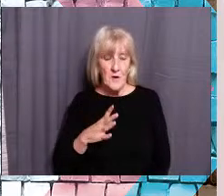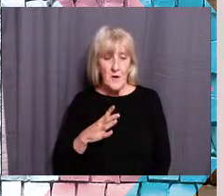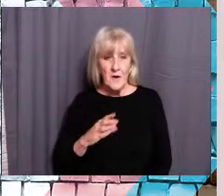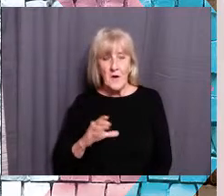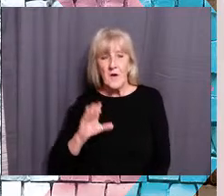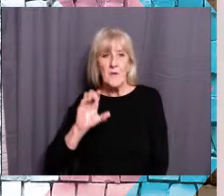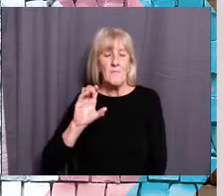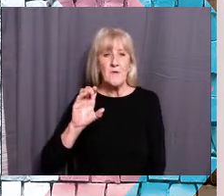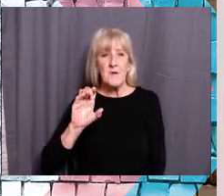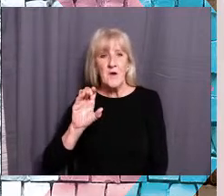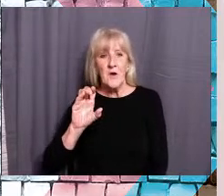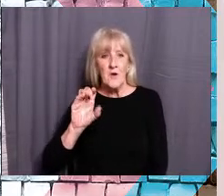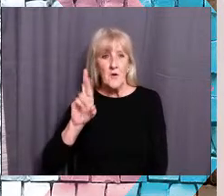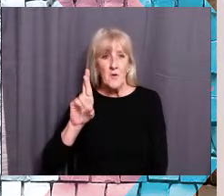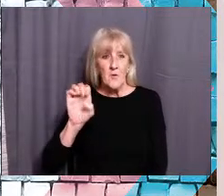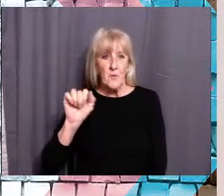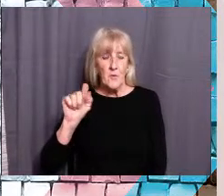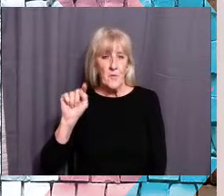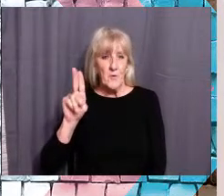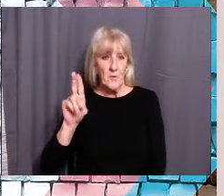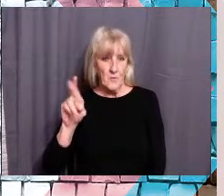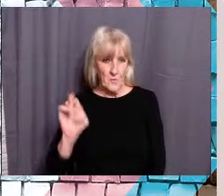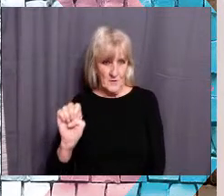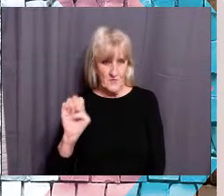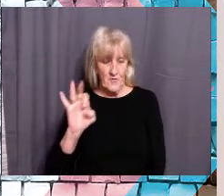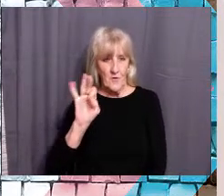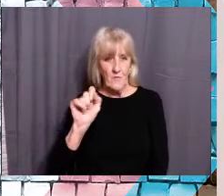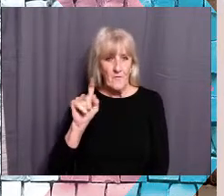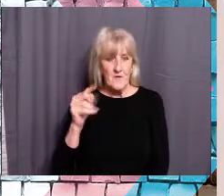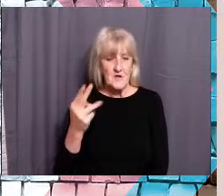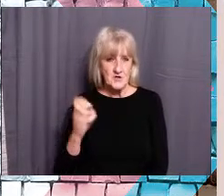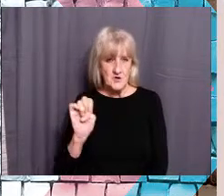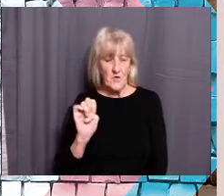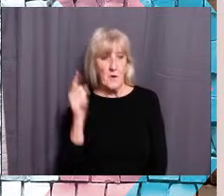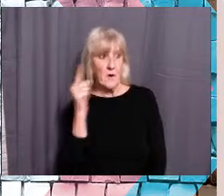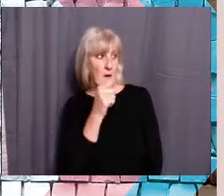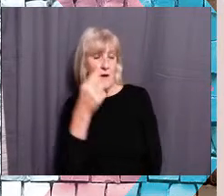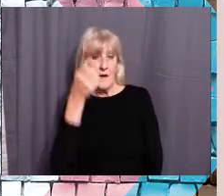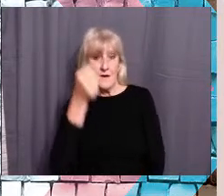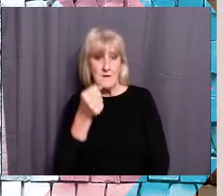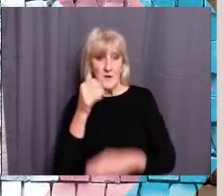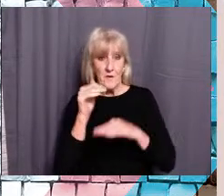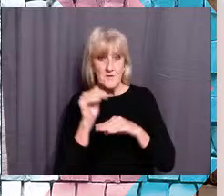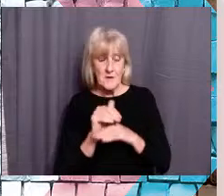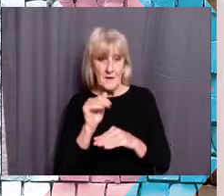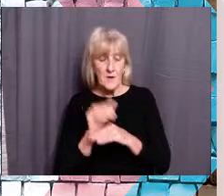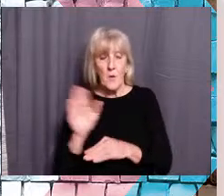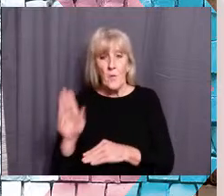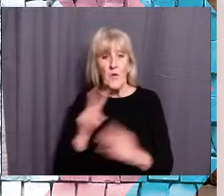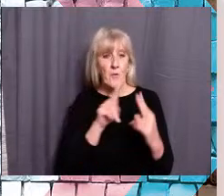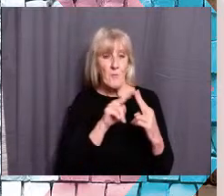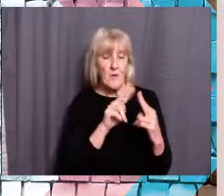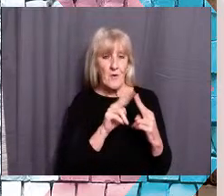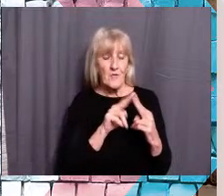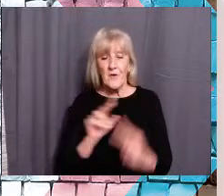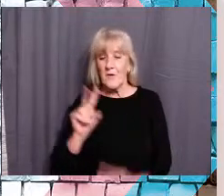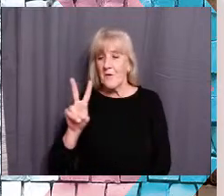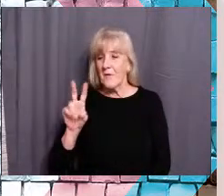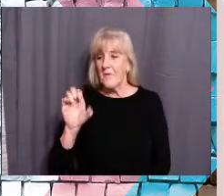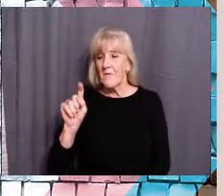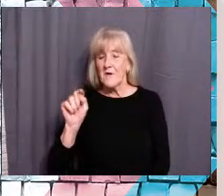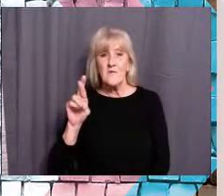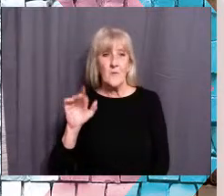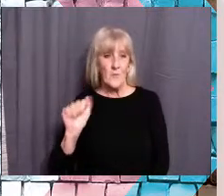You can catch that on Tuesday nights over at Southern Nights at 10 o'clock with her partner, Victoria Elizabeth Black. She is super talented, amazing,